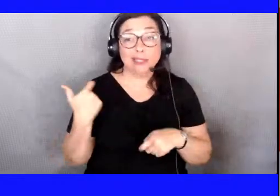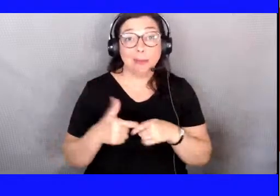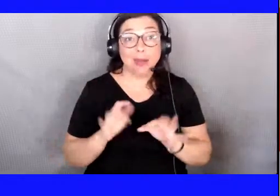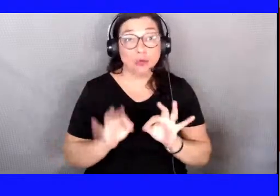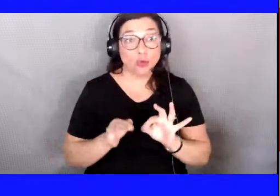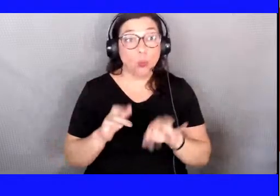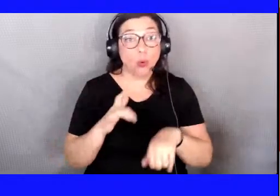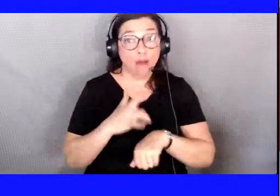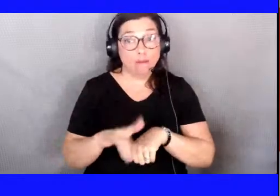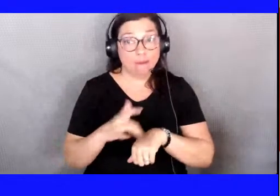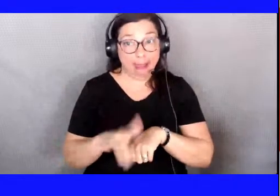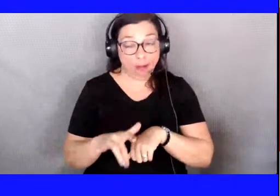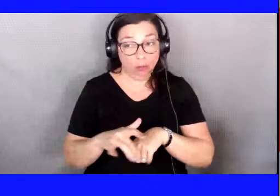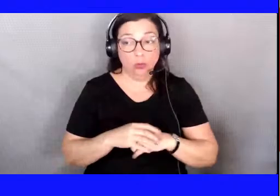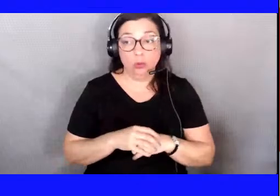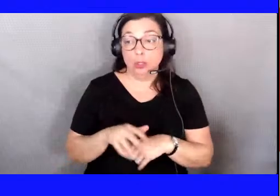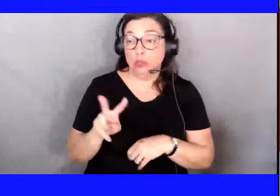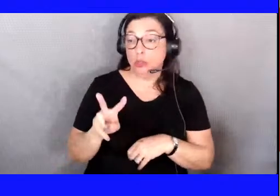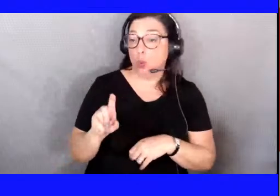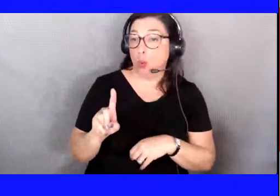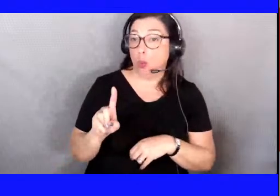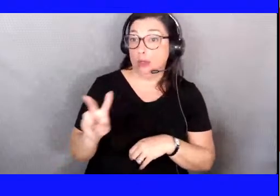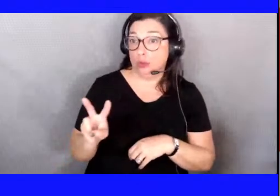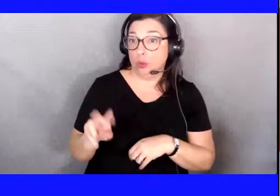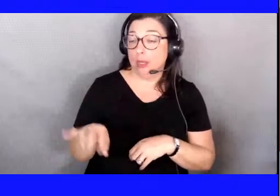available. Please call